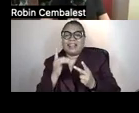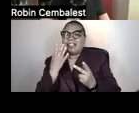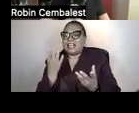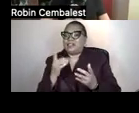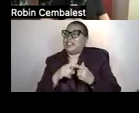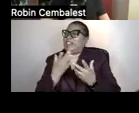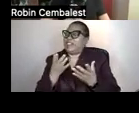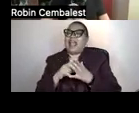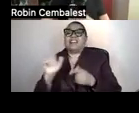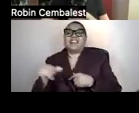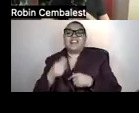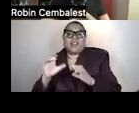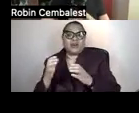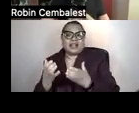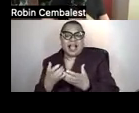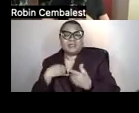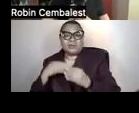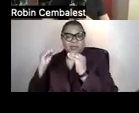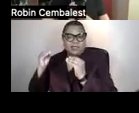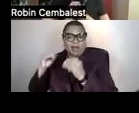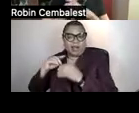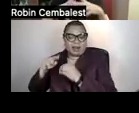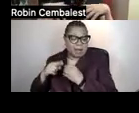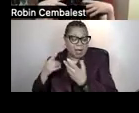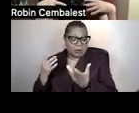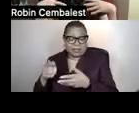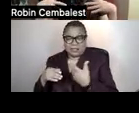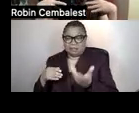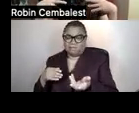in the other classes, when I'm talking about